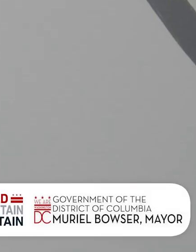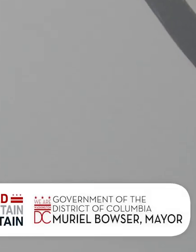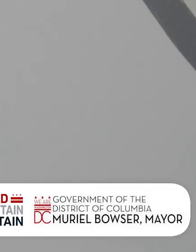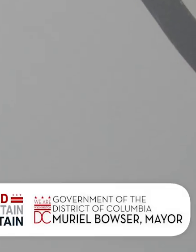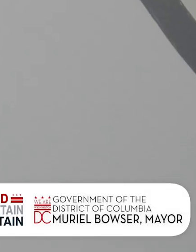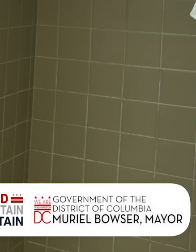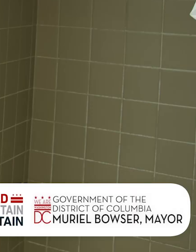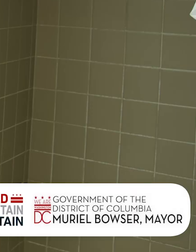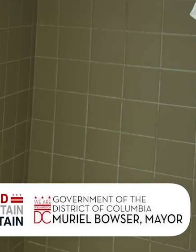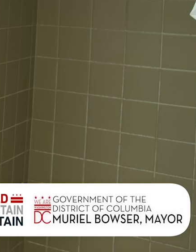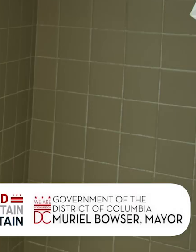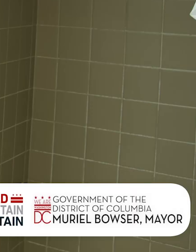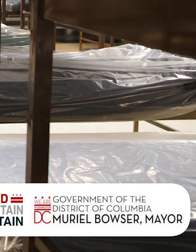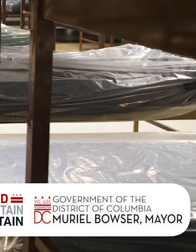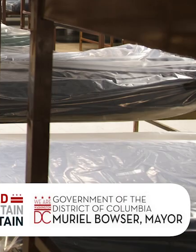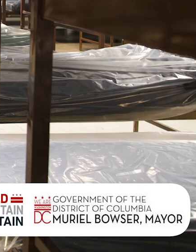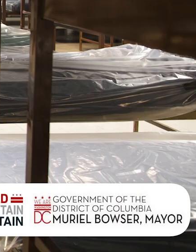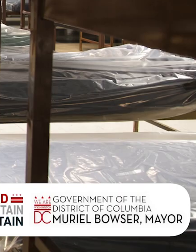shelters,